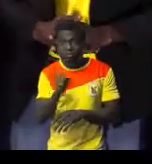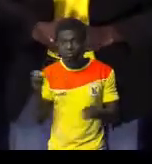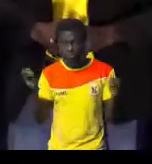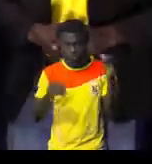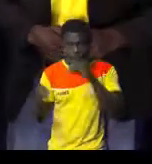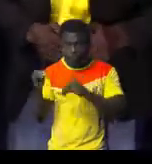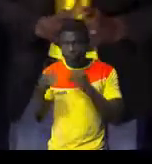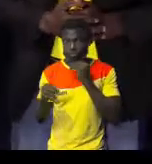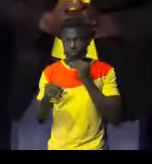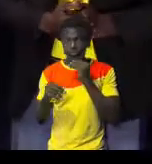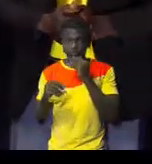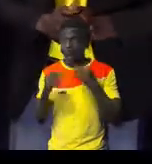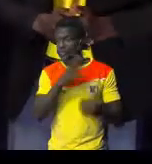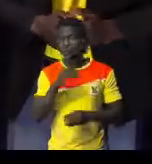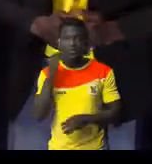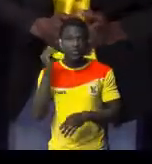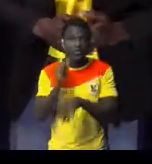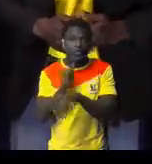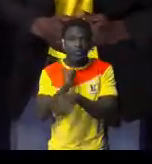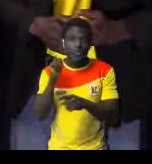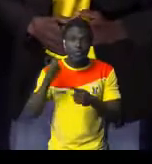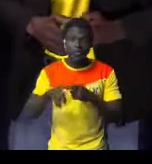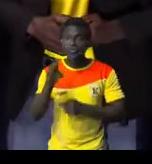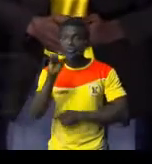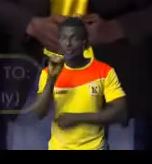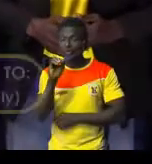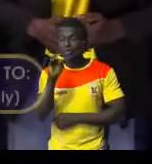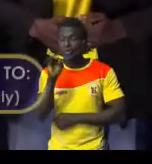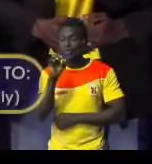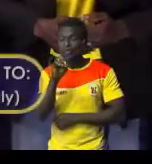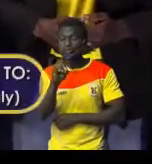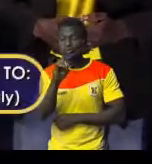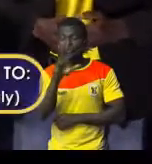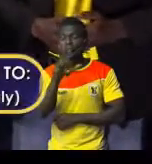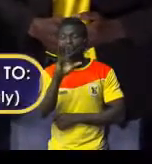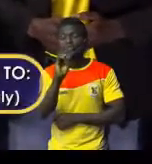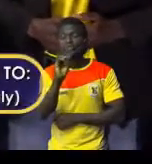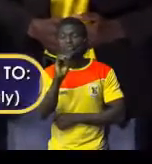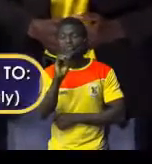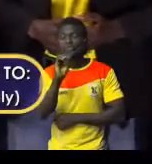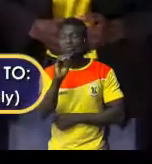questions, your comments and your homework to